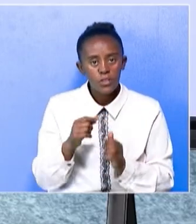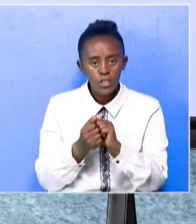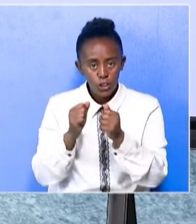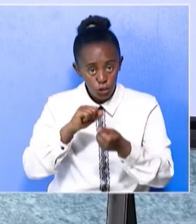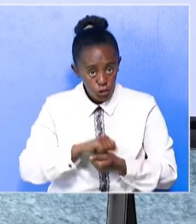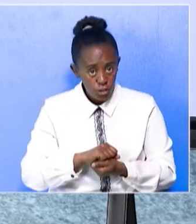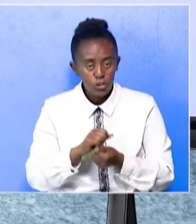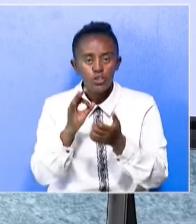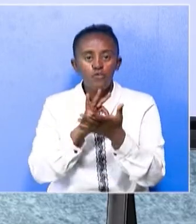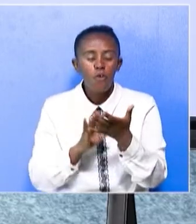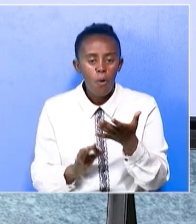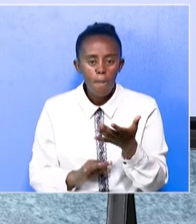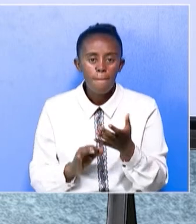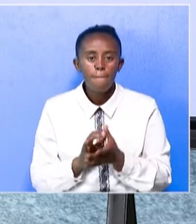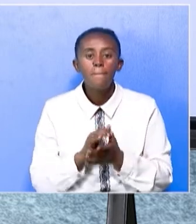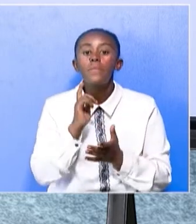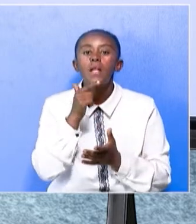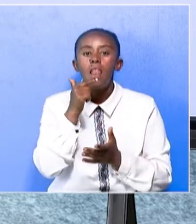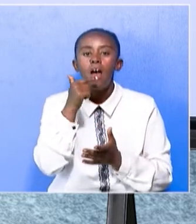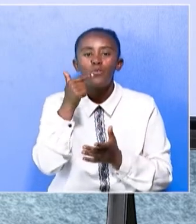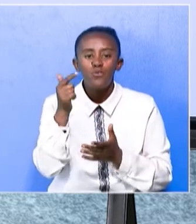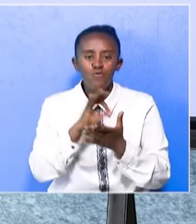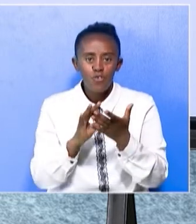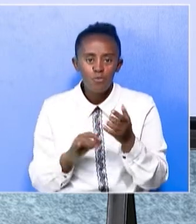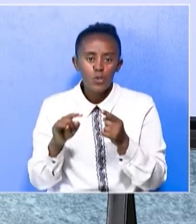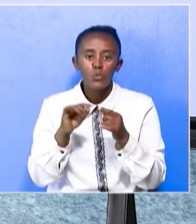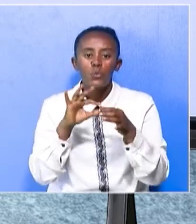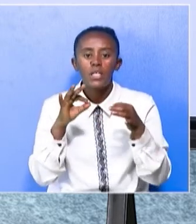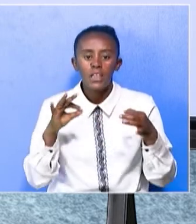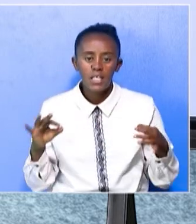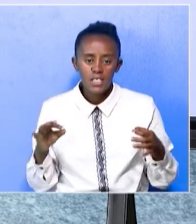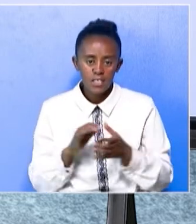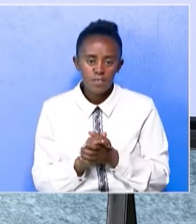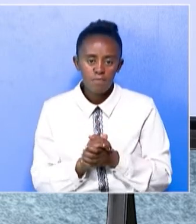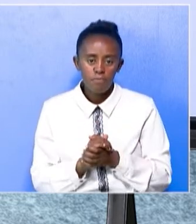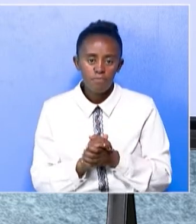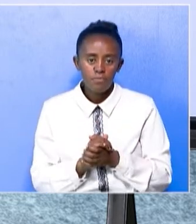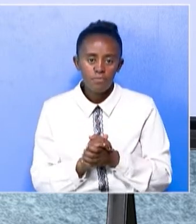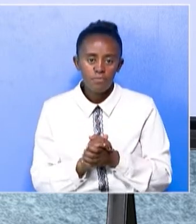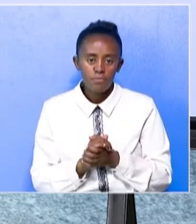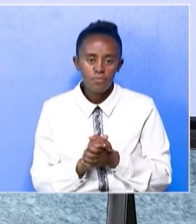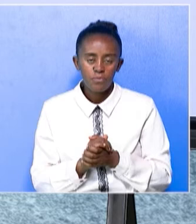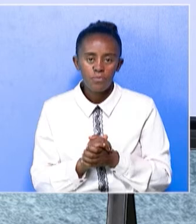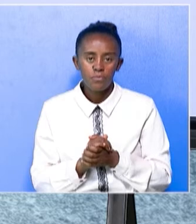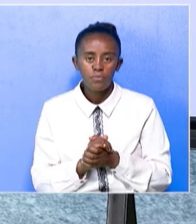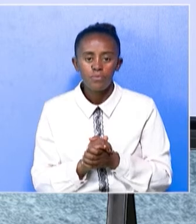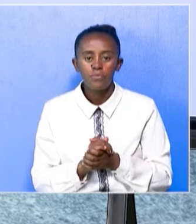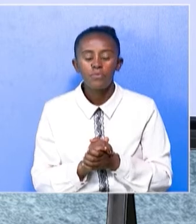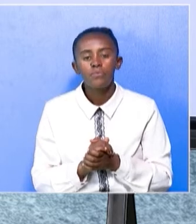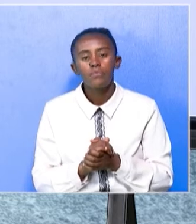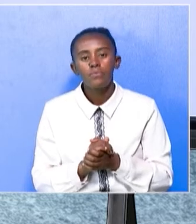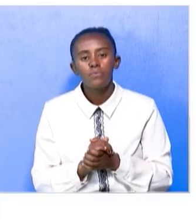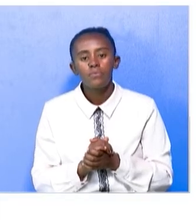this form, right? Language form into sentences. So it's possible to say that like this, all